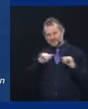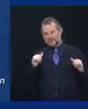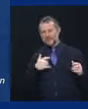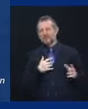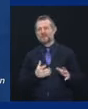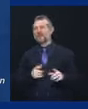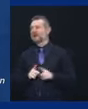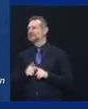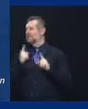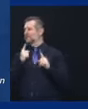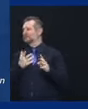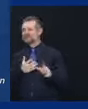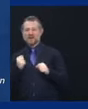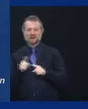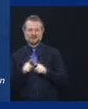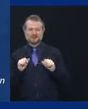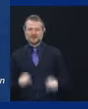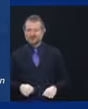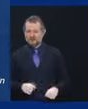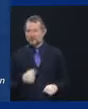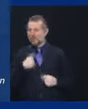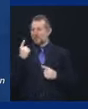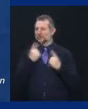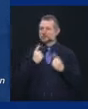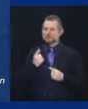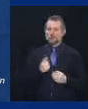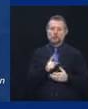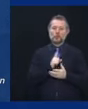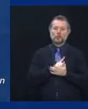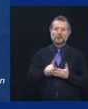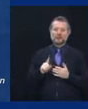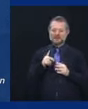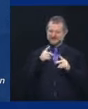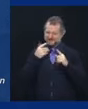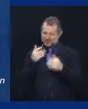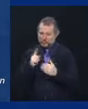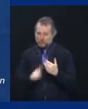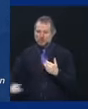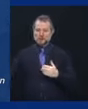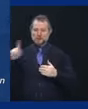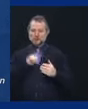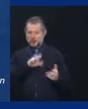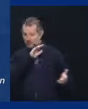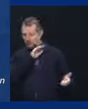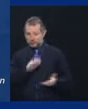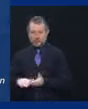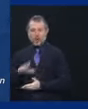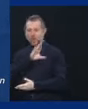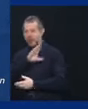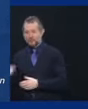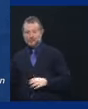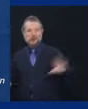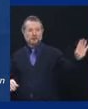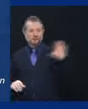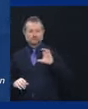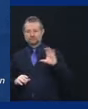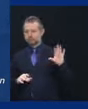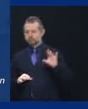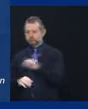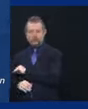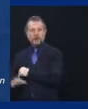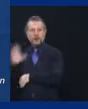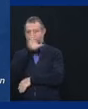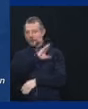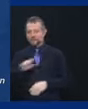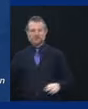now. It's going to be a week-to-week allocation situation. And at this rate, we're going to be